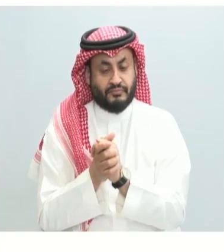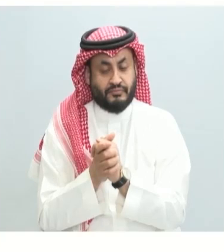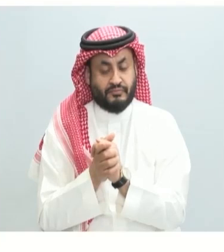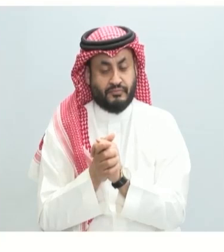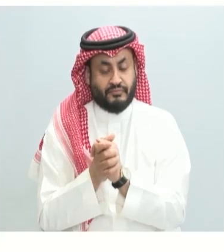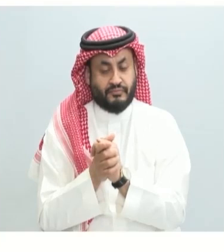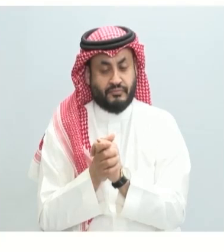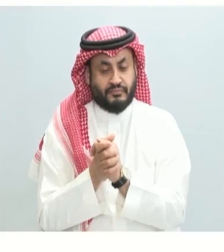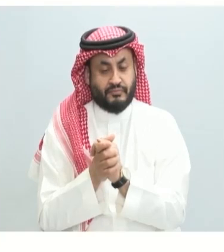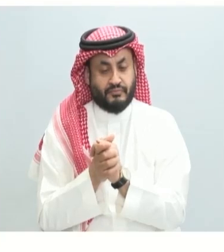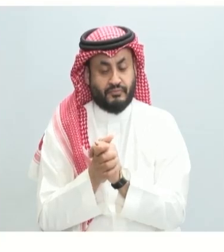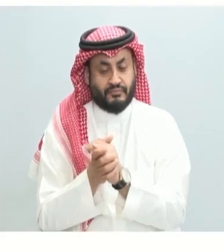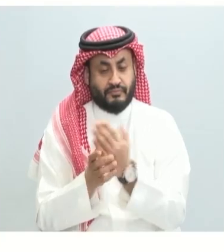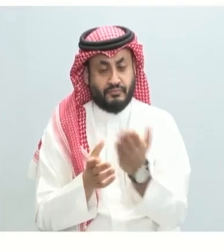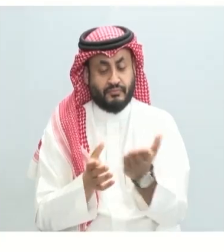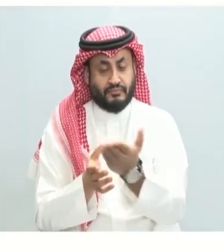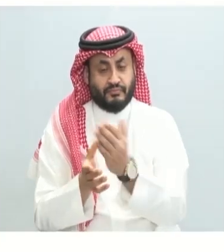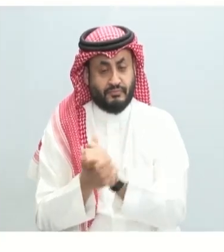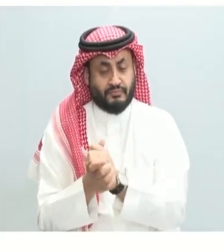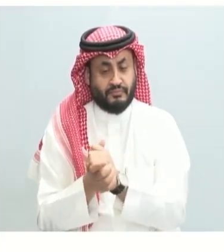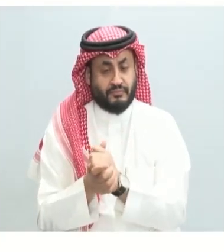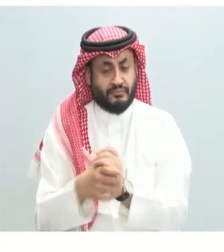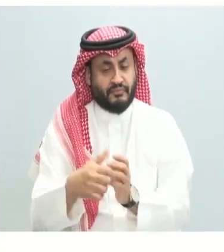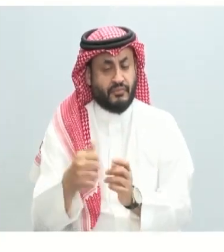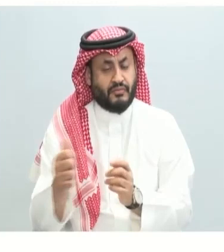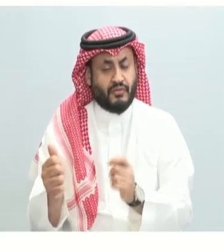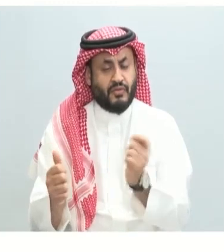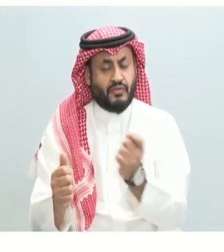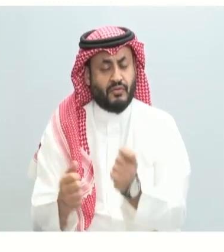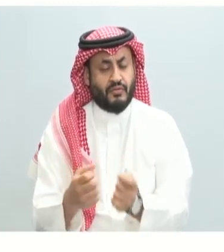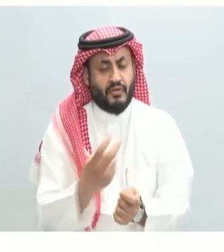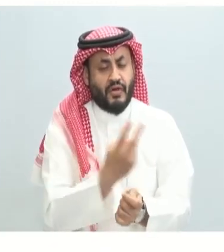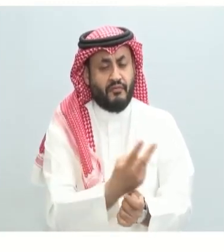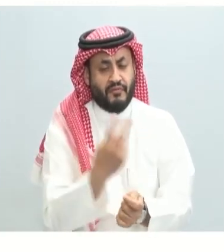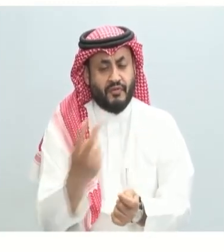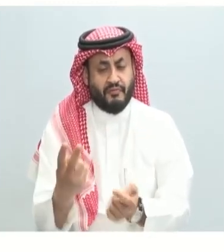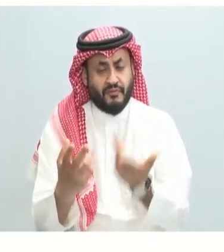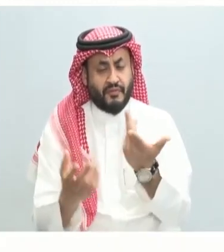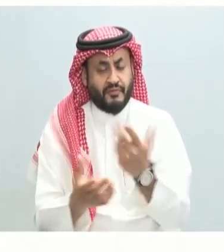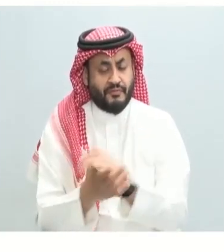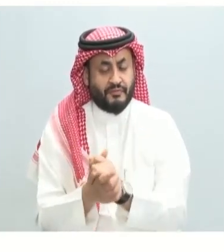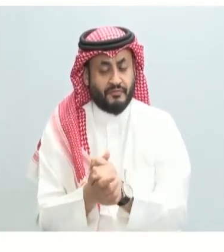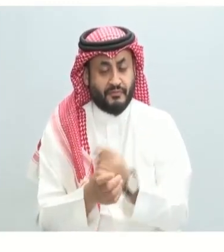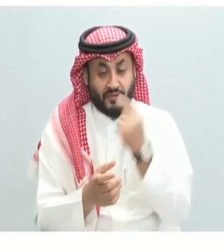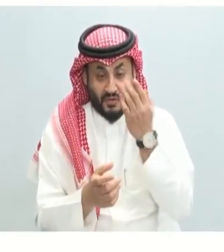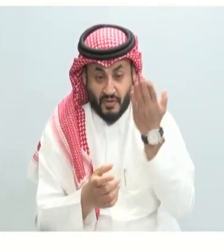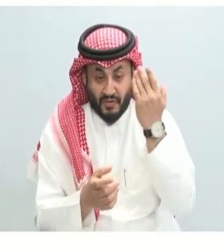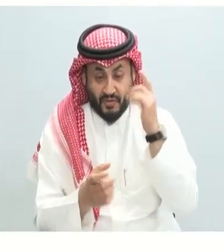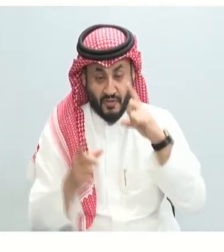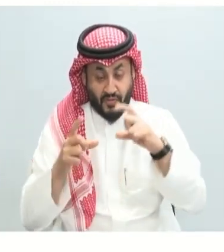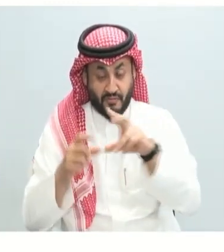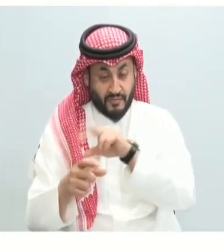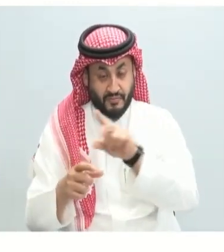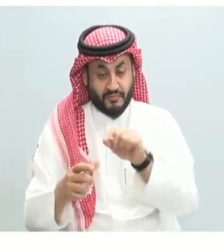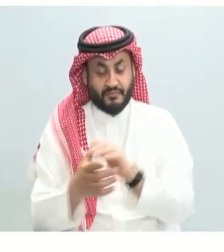each picture with its word. This is will leave us with the last part, which is write the missing